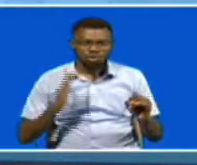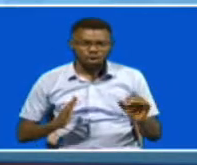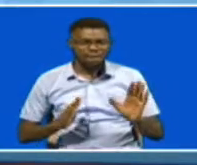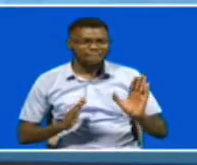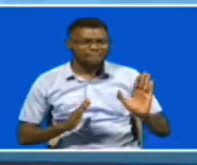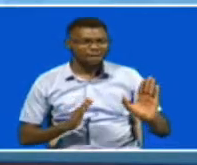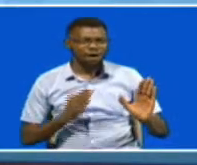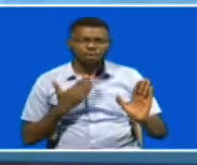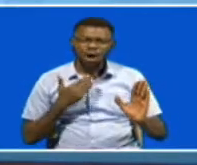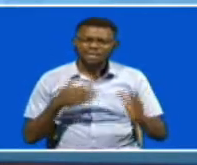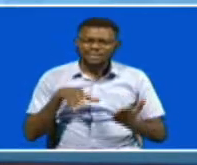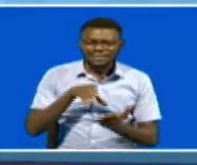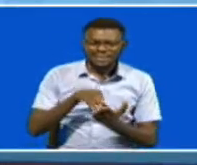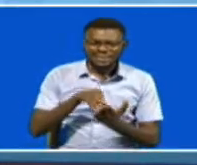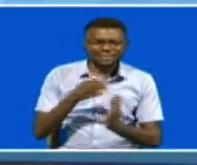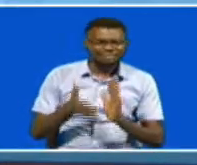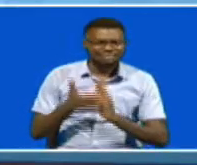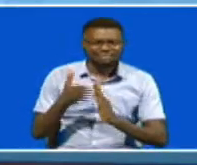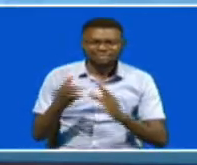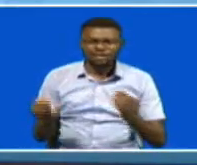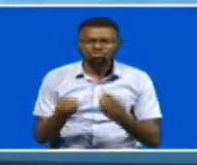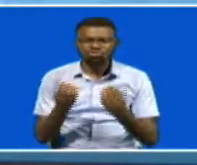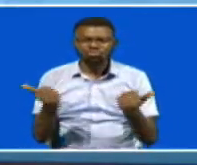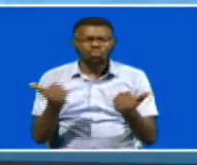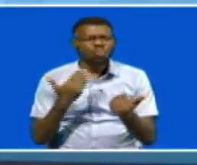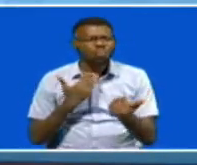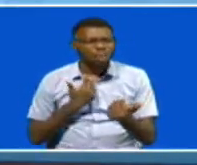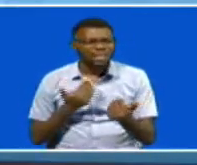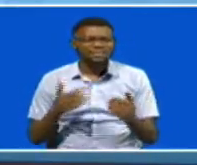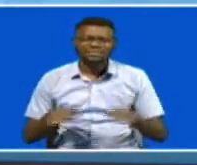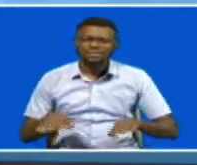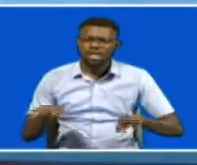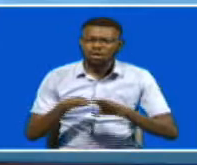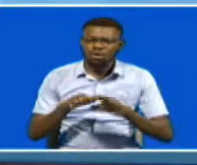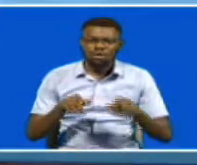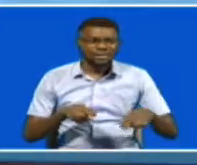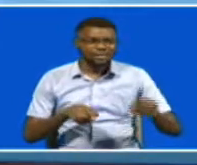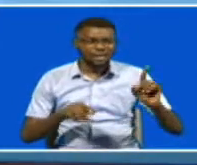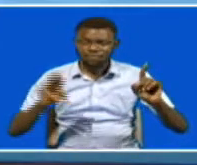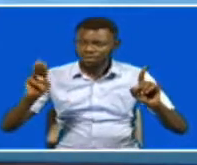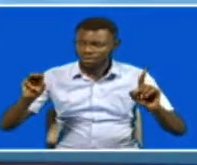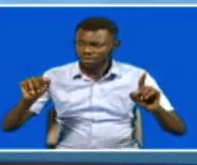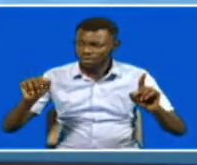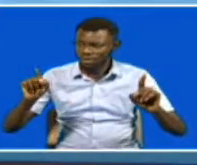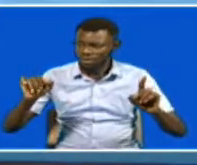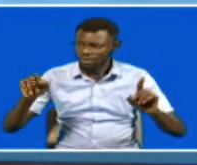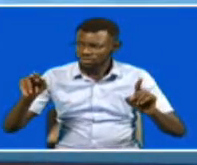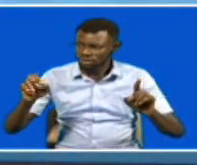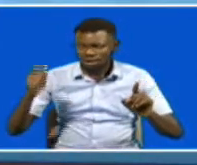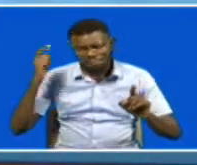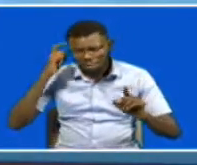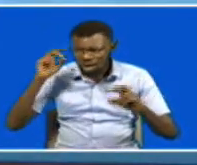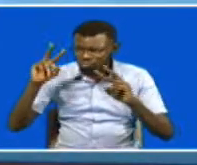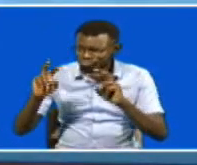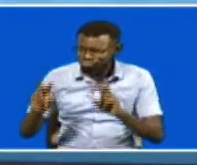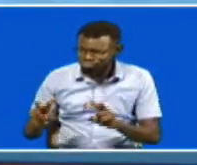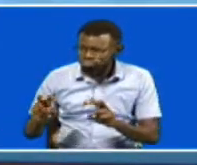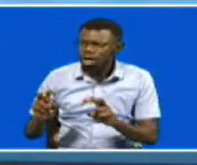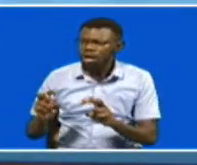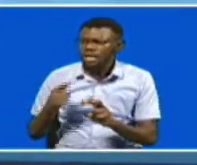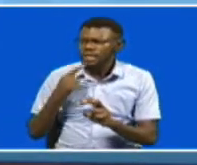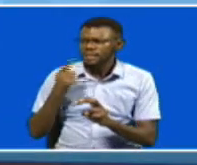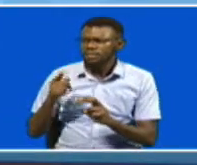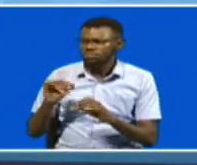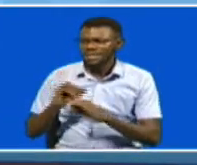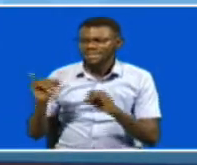case expedited so that they can have closure. Maxine went through a mental exam and was found fit to stand trial, and she'll take a